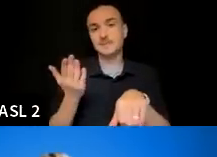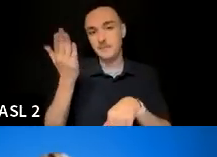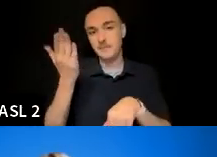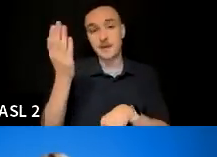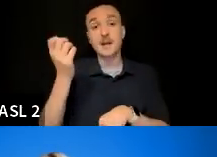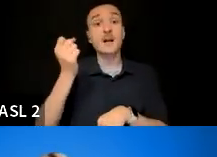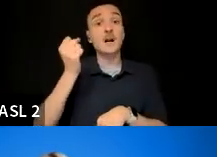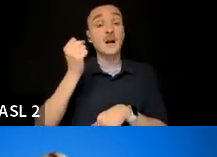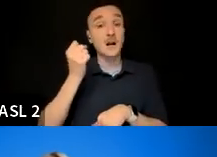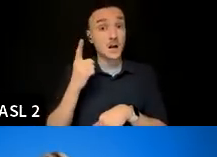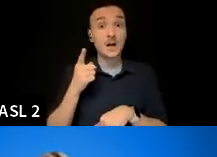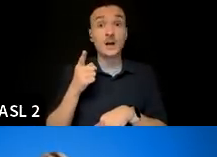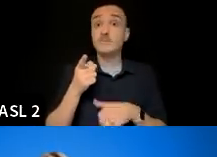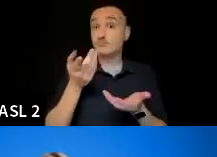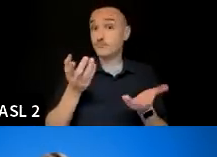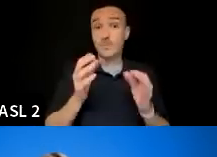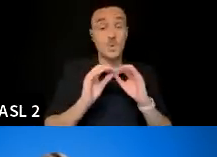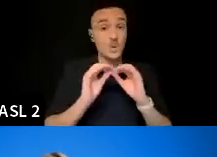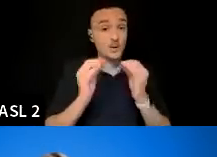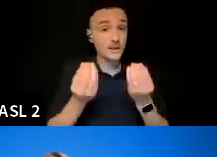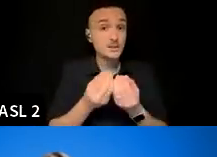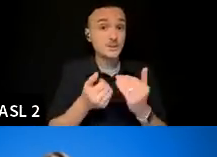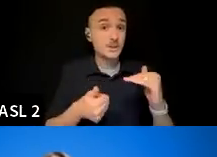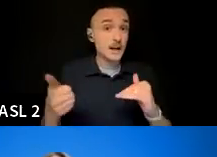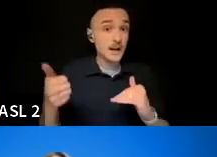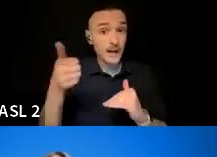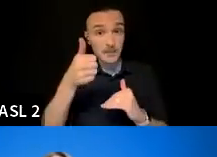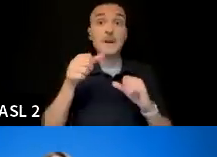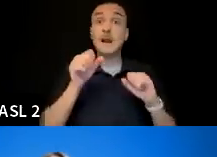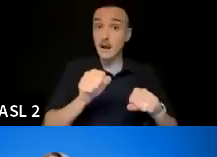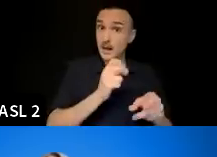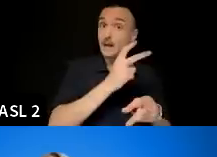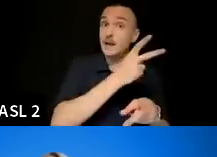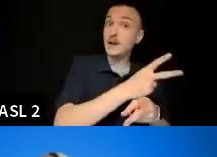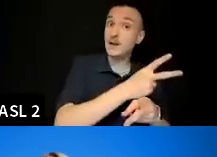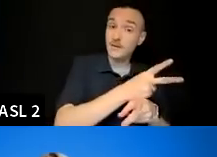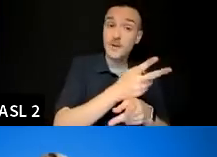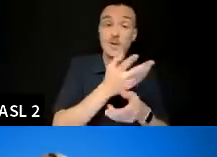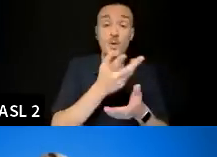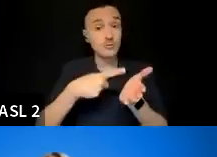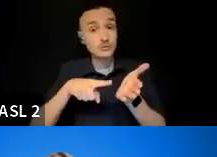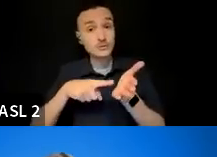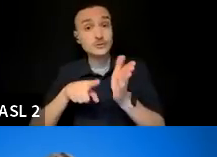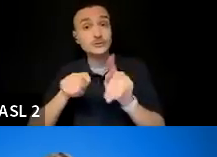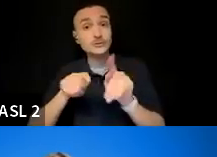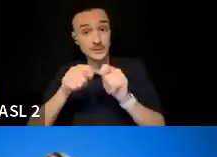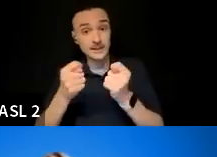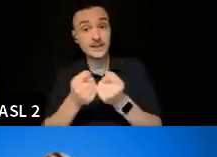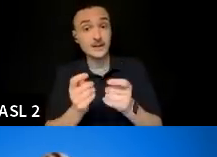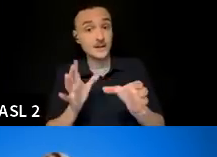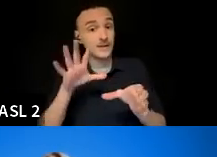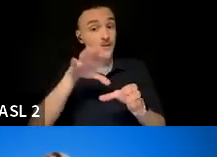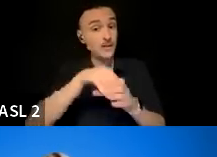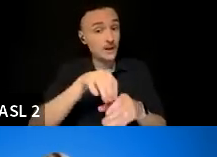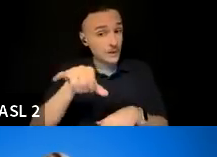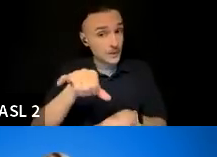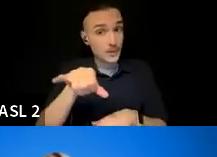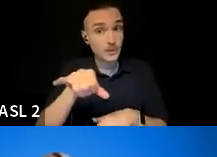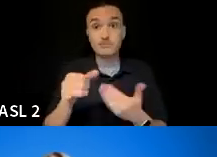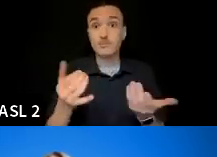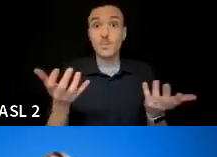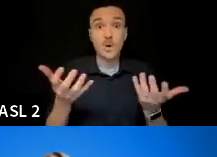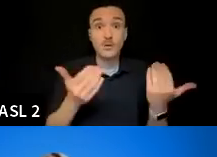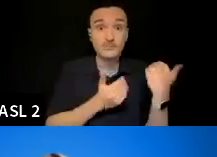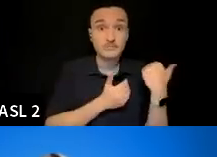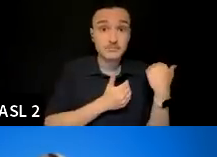by organization administrators or members of the research team. And responsibilities, they vary from one organization to